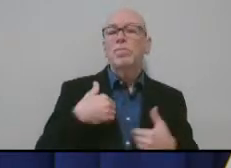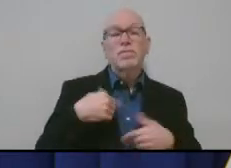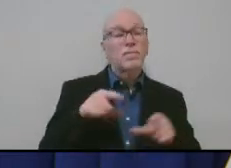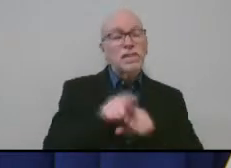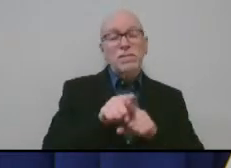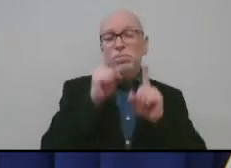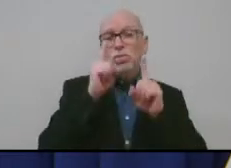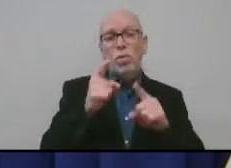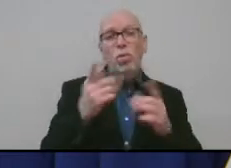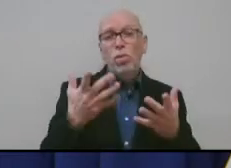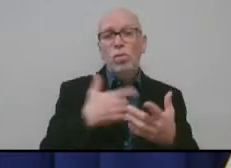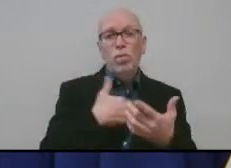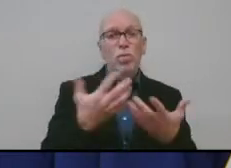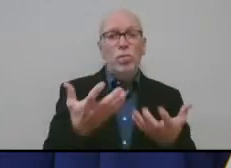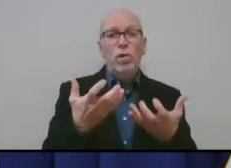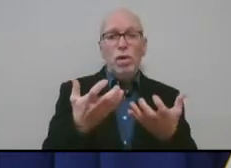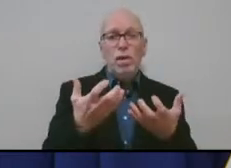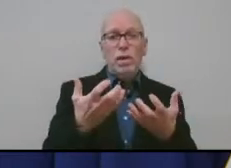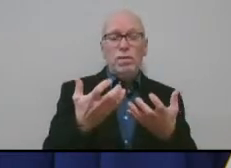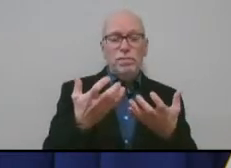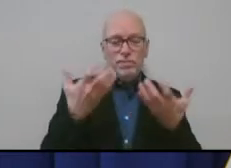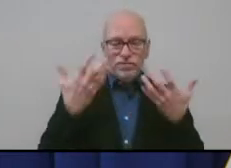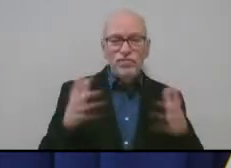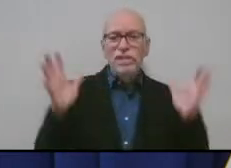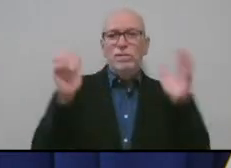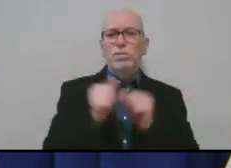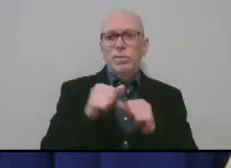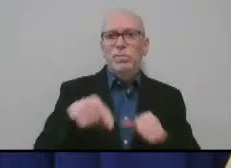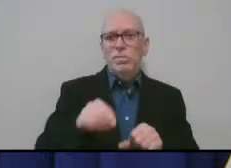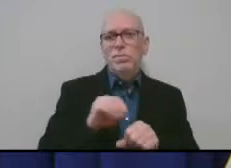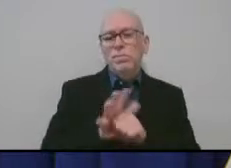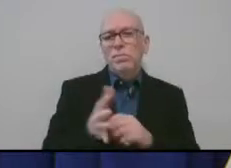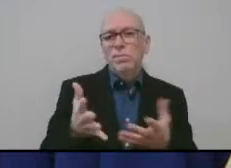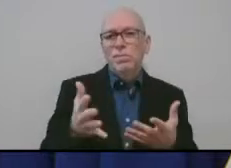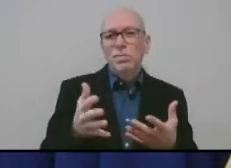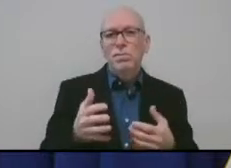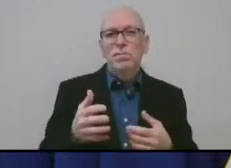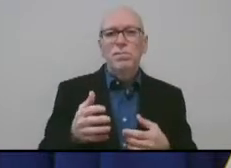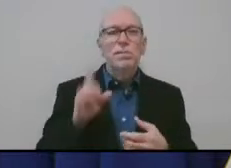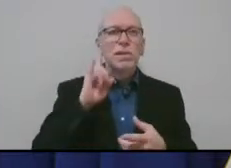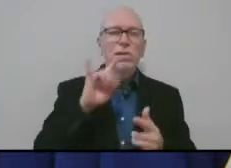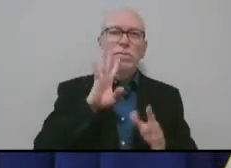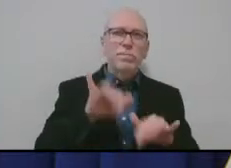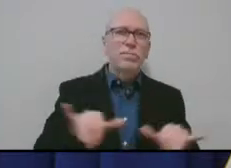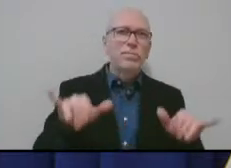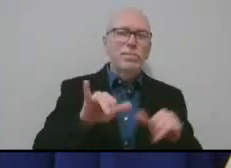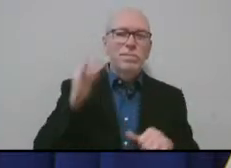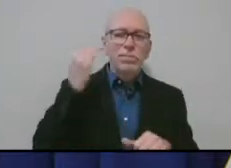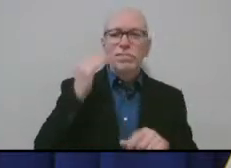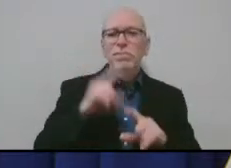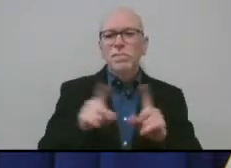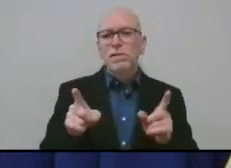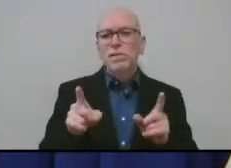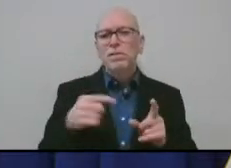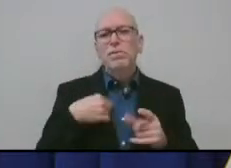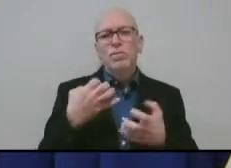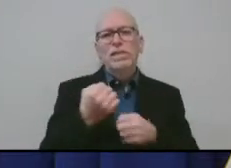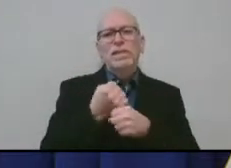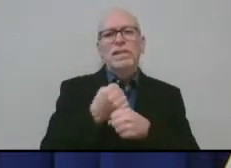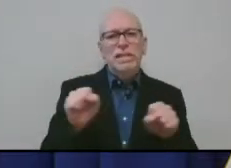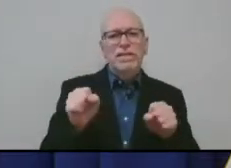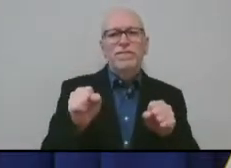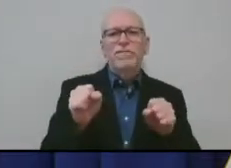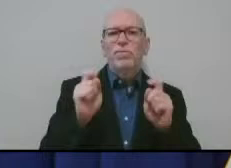get out of this, again, sound like a skipping record, but safely and swiftly as